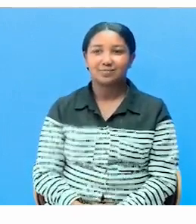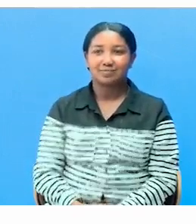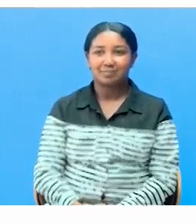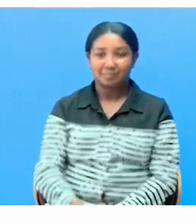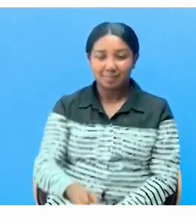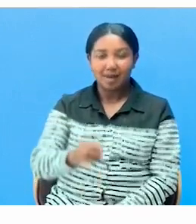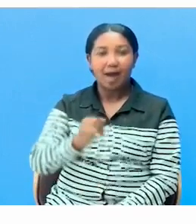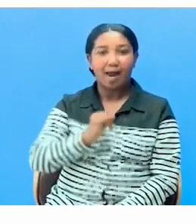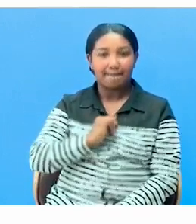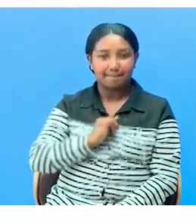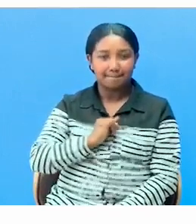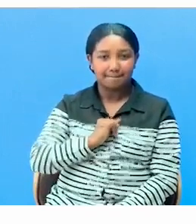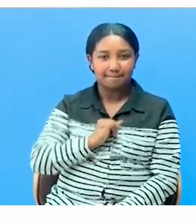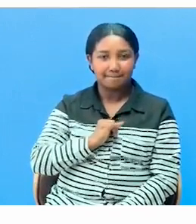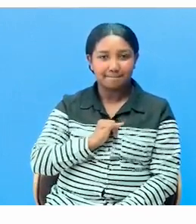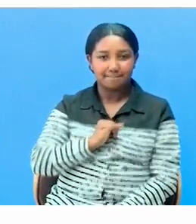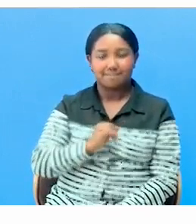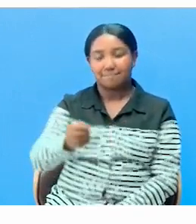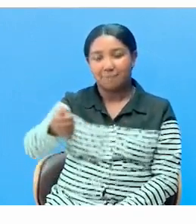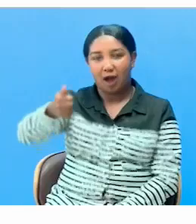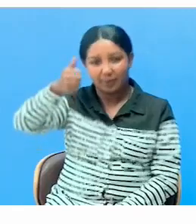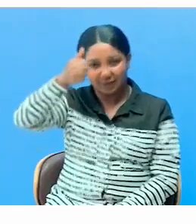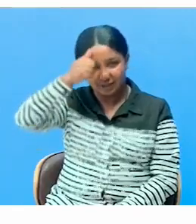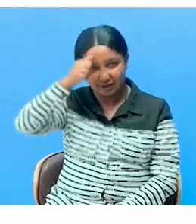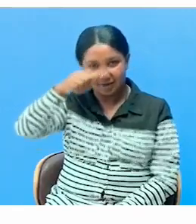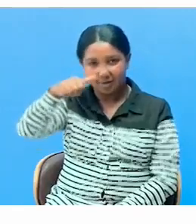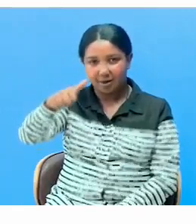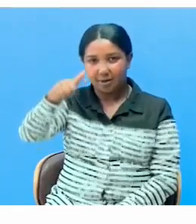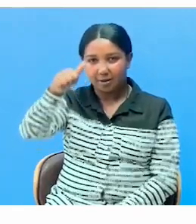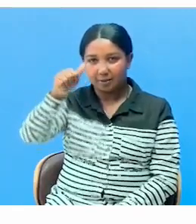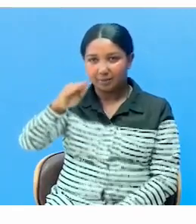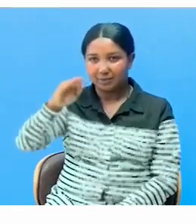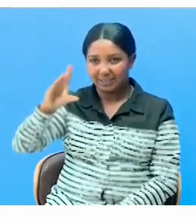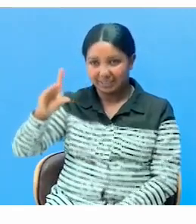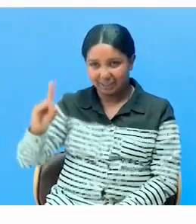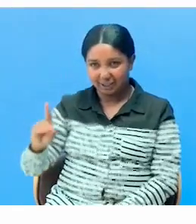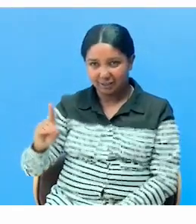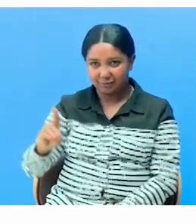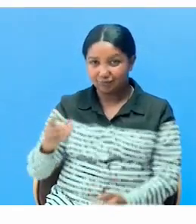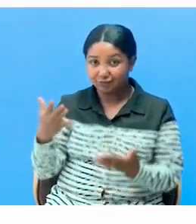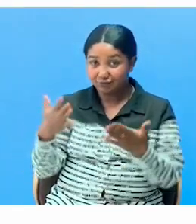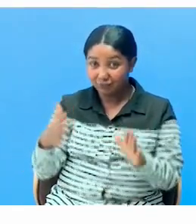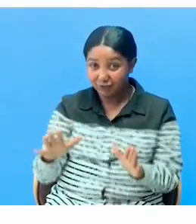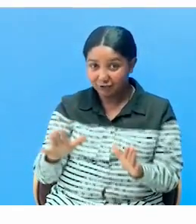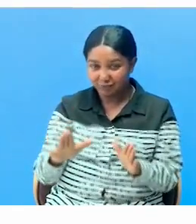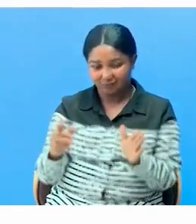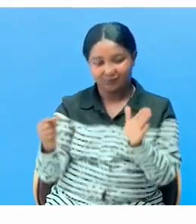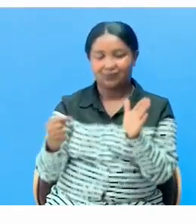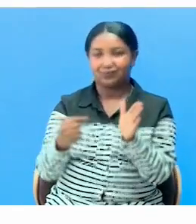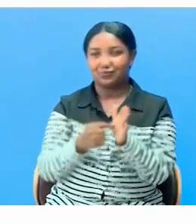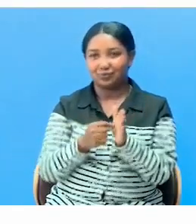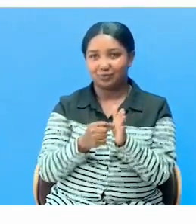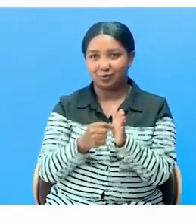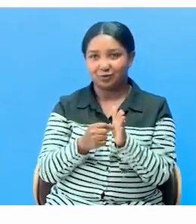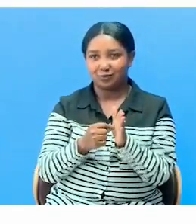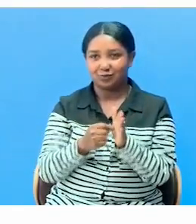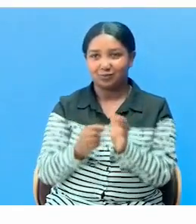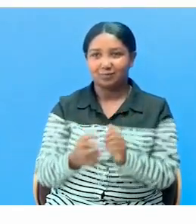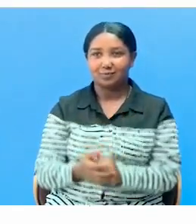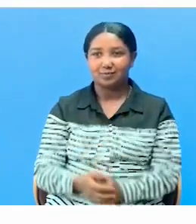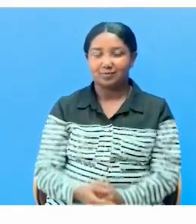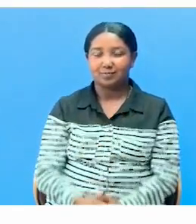I am Abdi. Then we can put full stop after the end of the